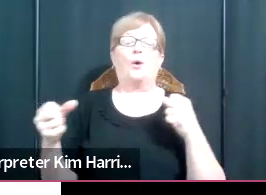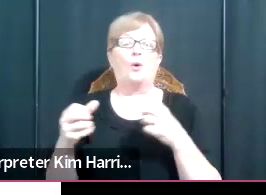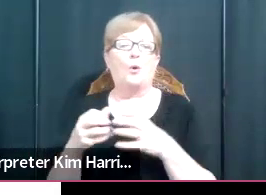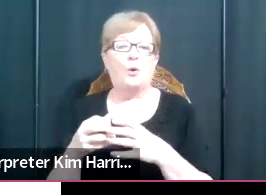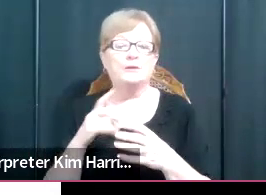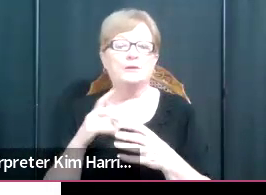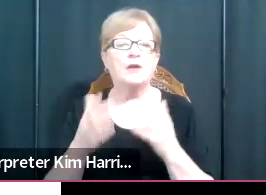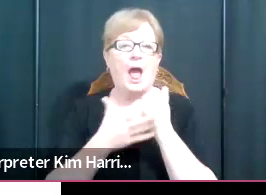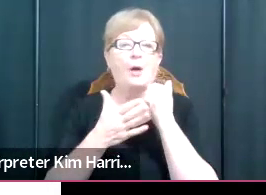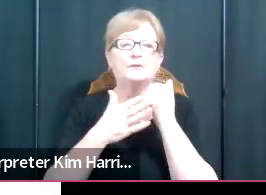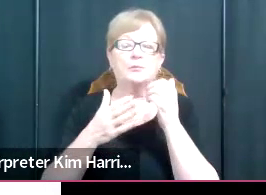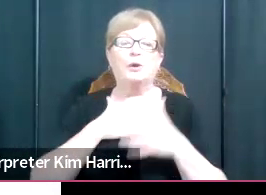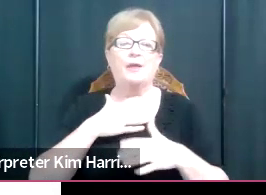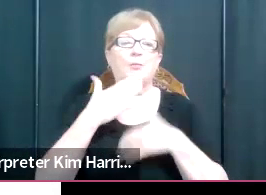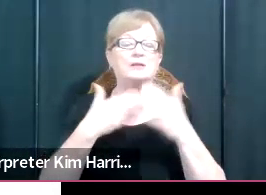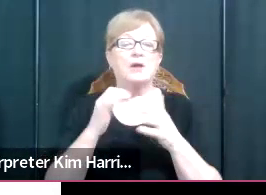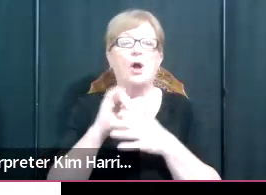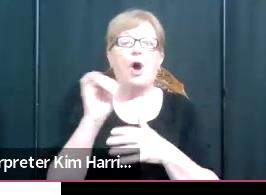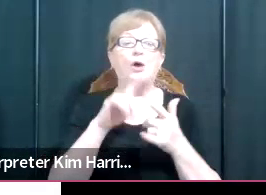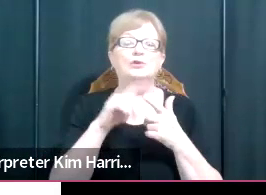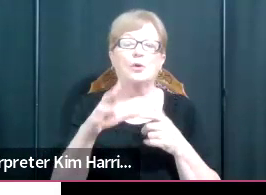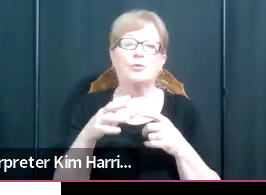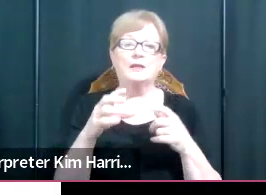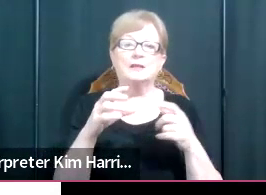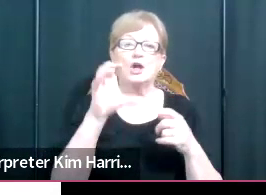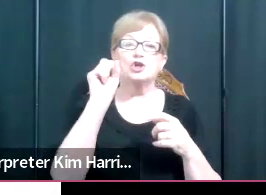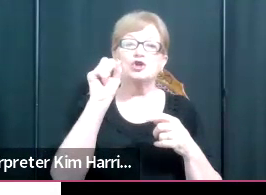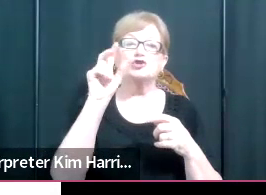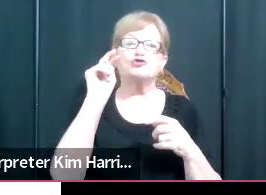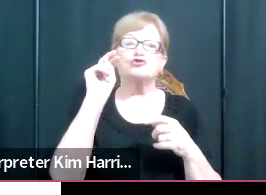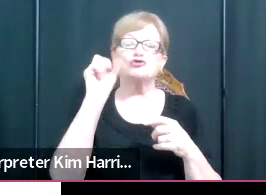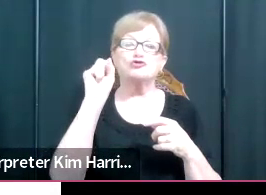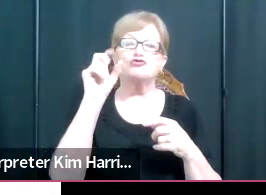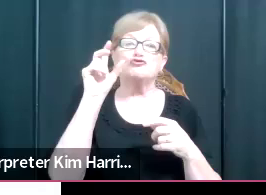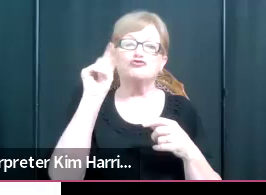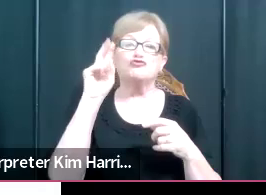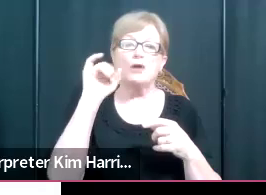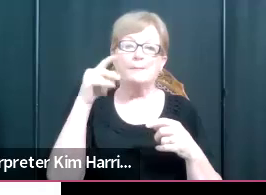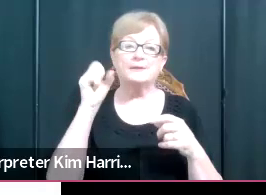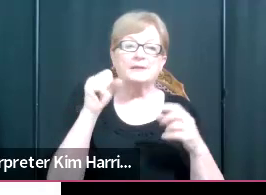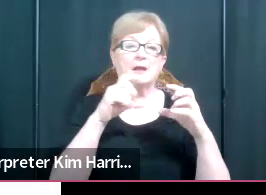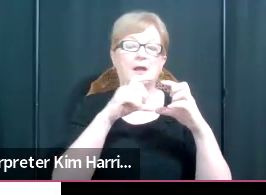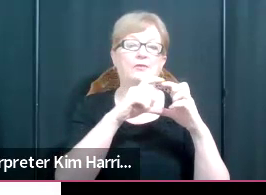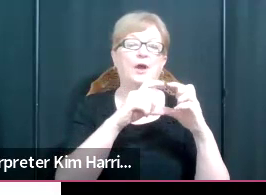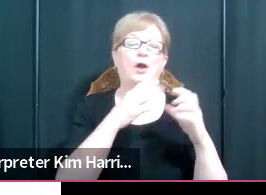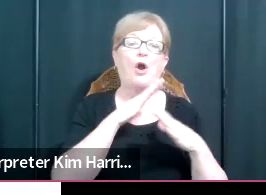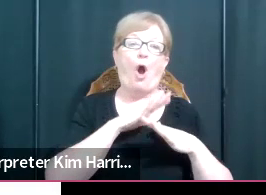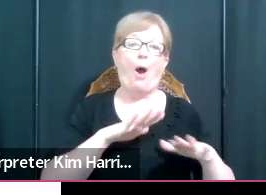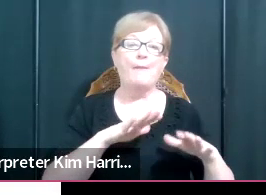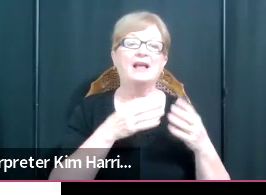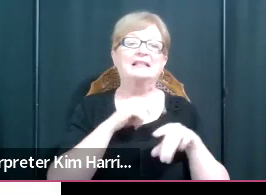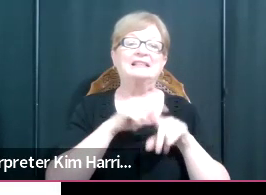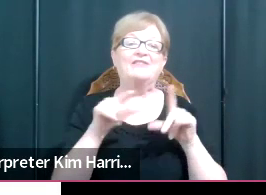also have calm strips on this slide. Again, Caitlin mentioned the calm strips have different